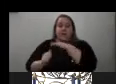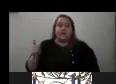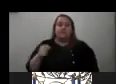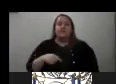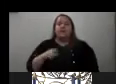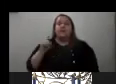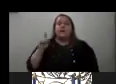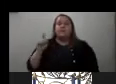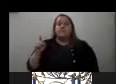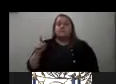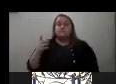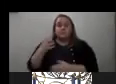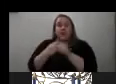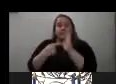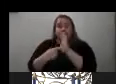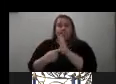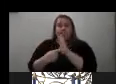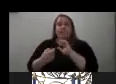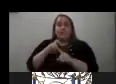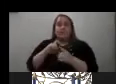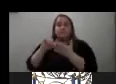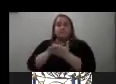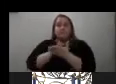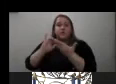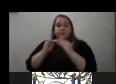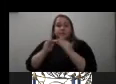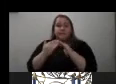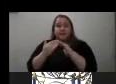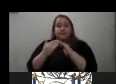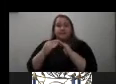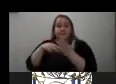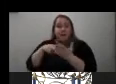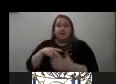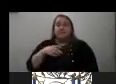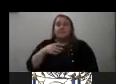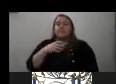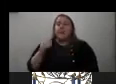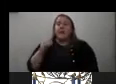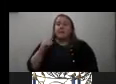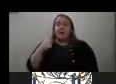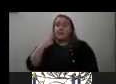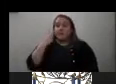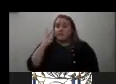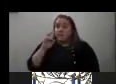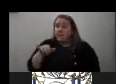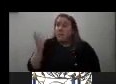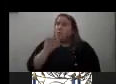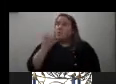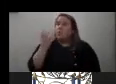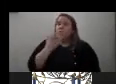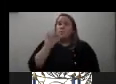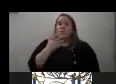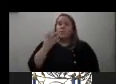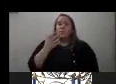send a sample from New York City Ballet. And once I saw it, I was amazed at the cut of